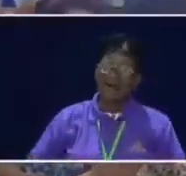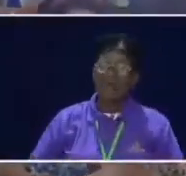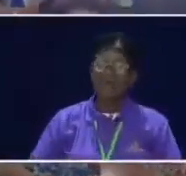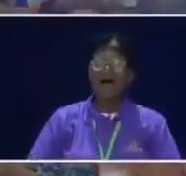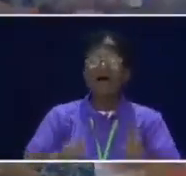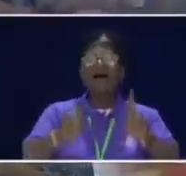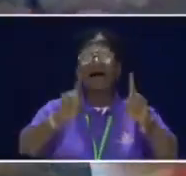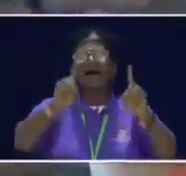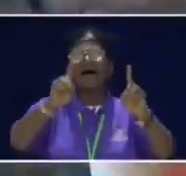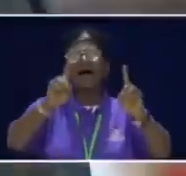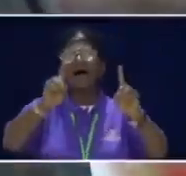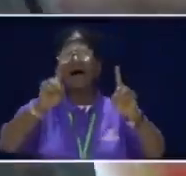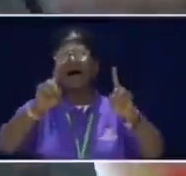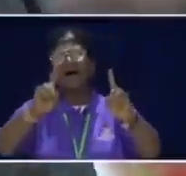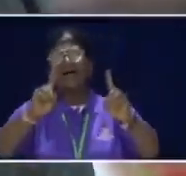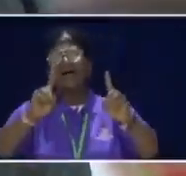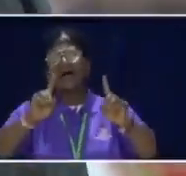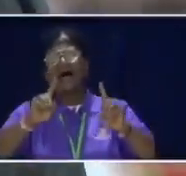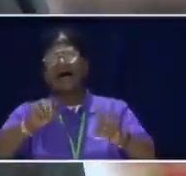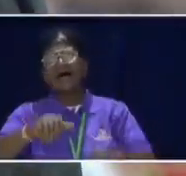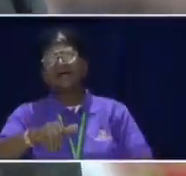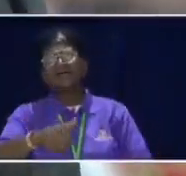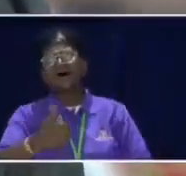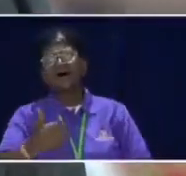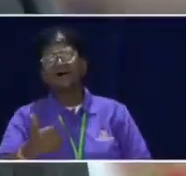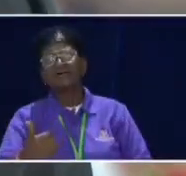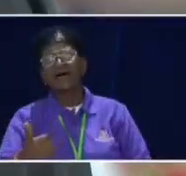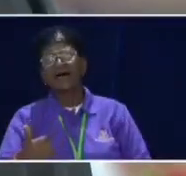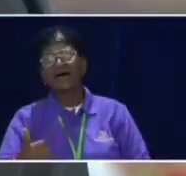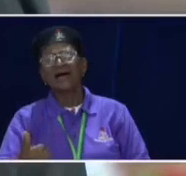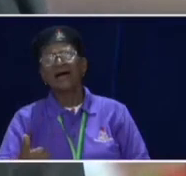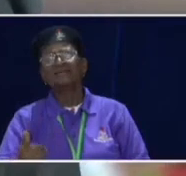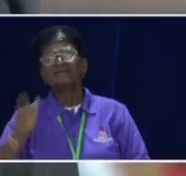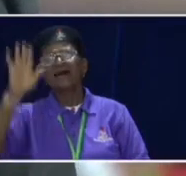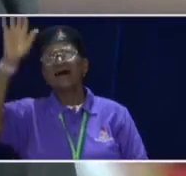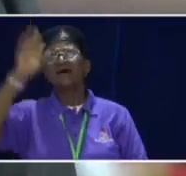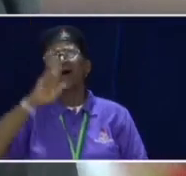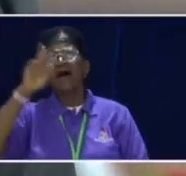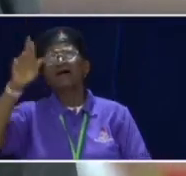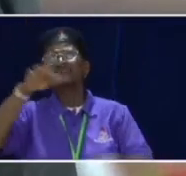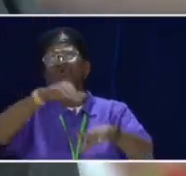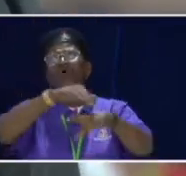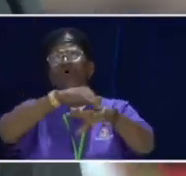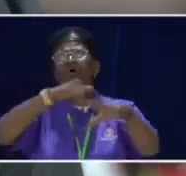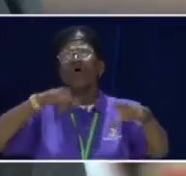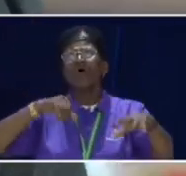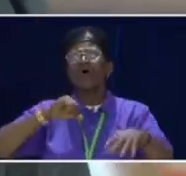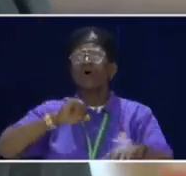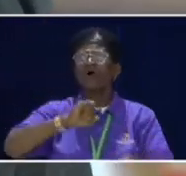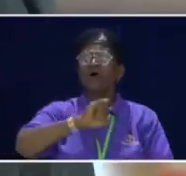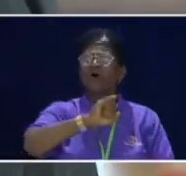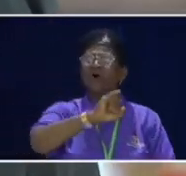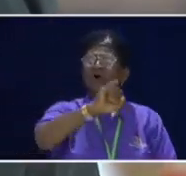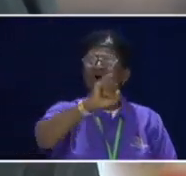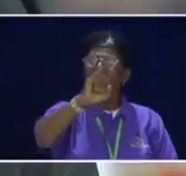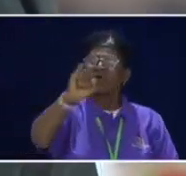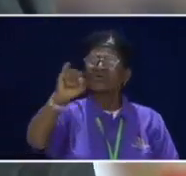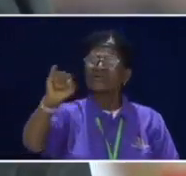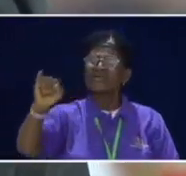Oh, wow. While on others thou art